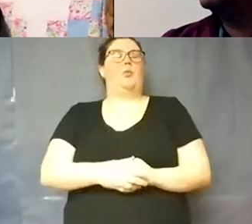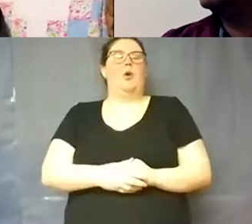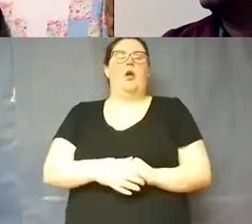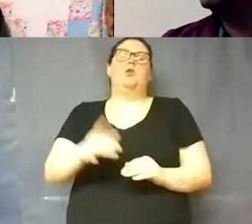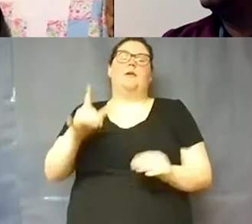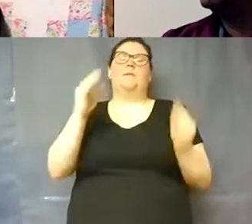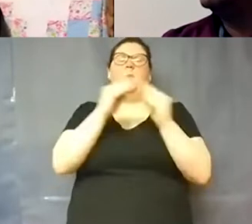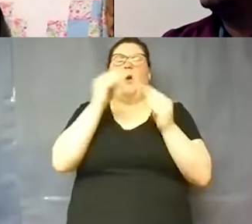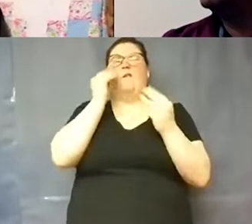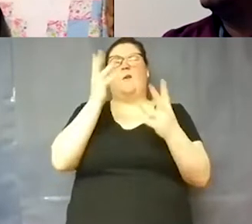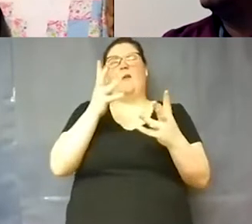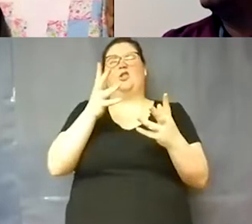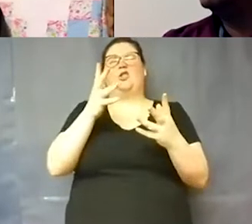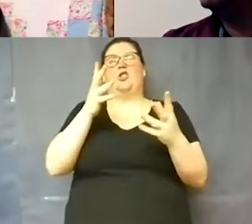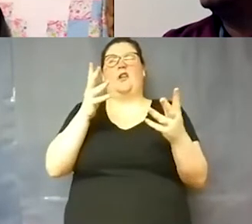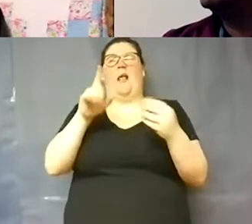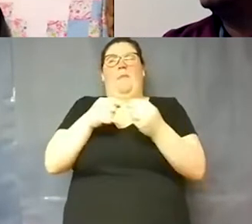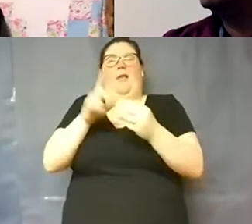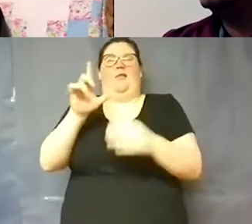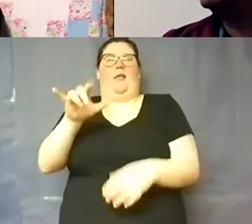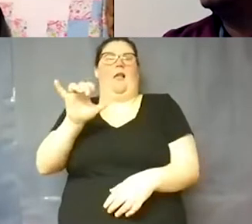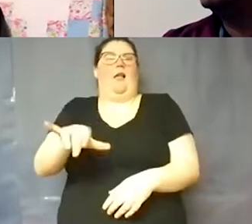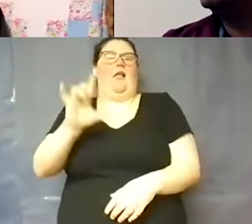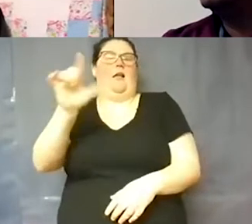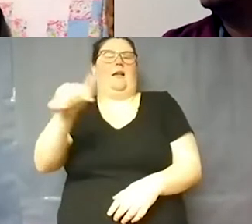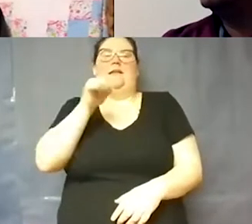information to come as as as that goes. It's not something that I've heard.